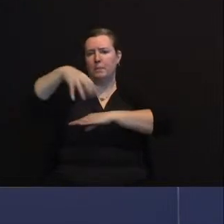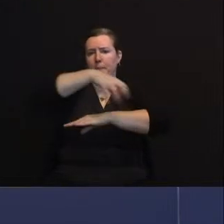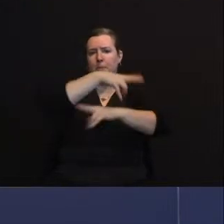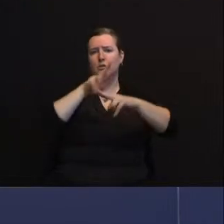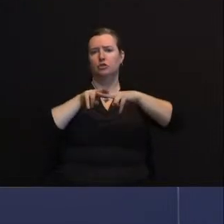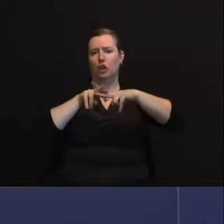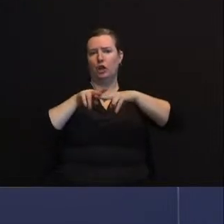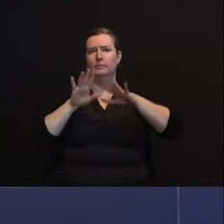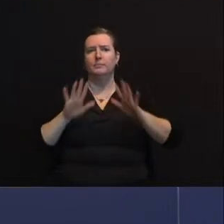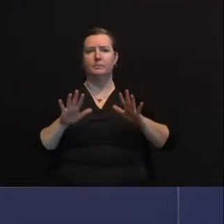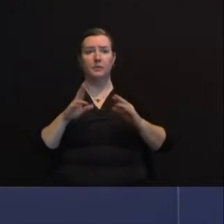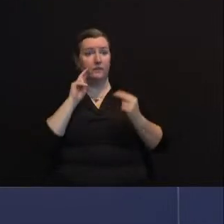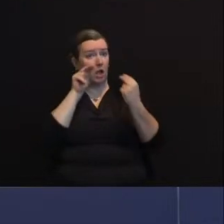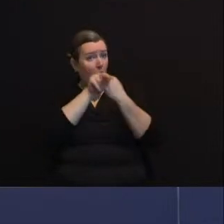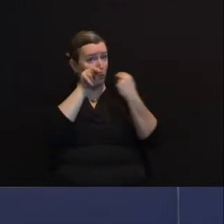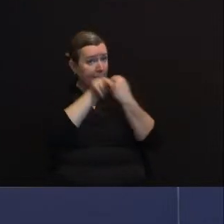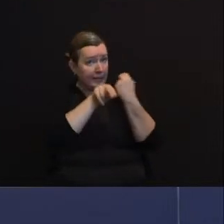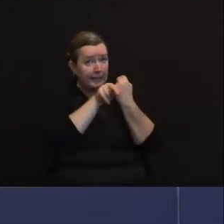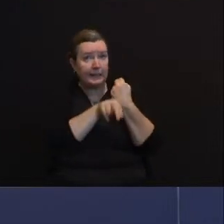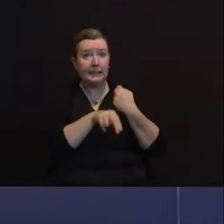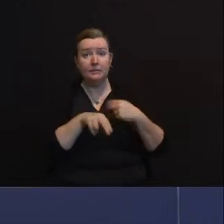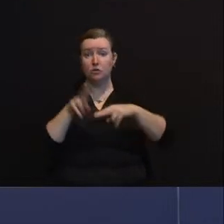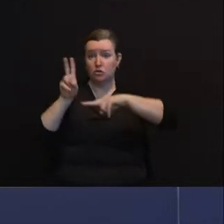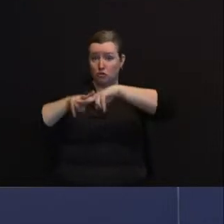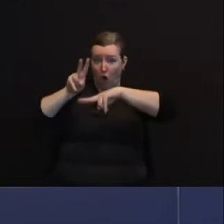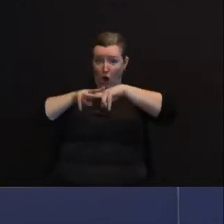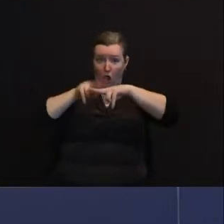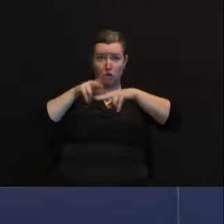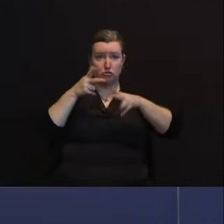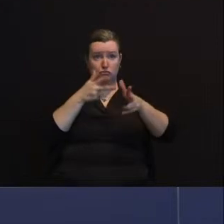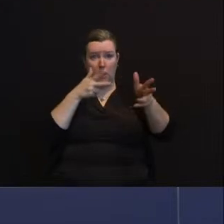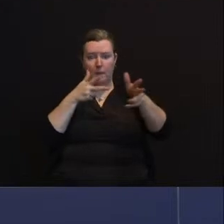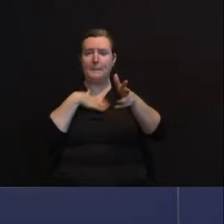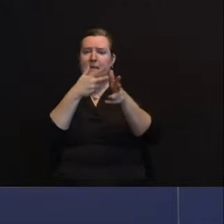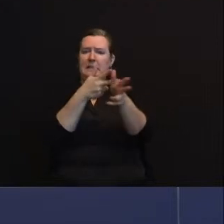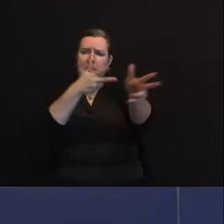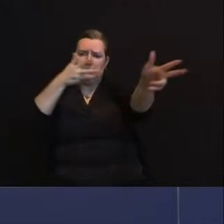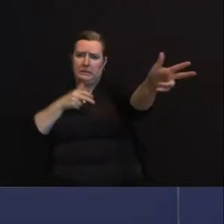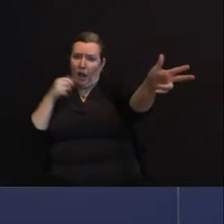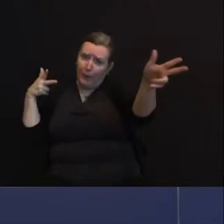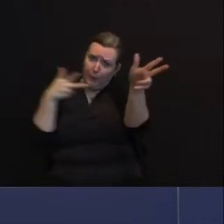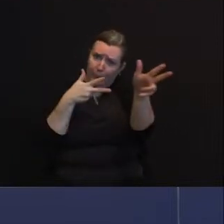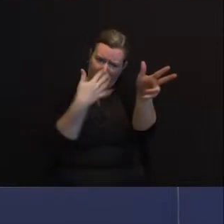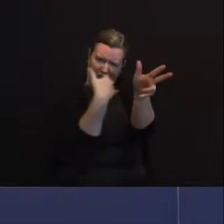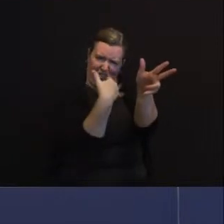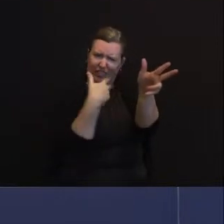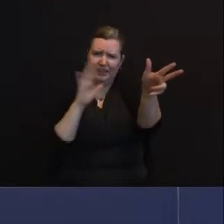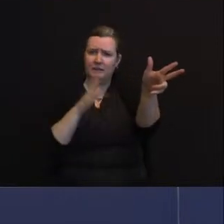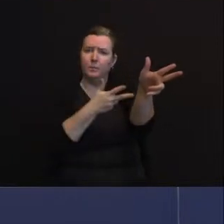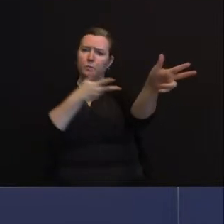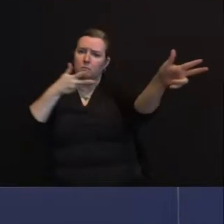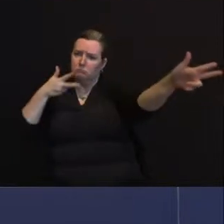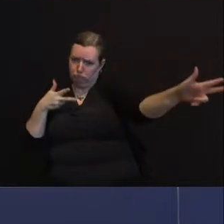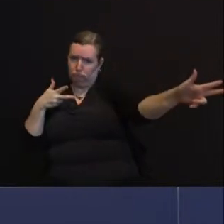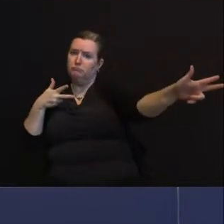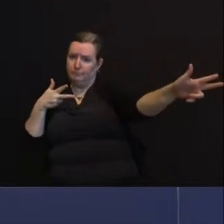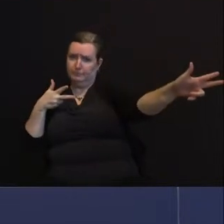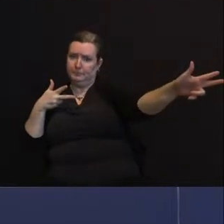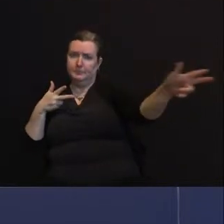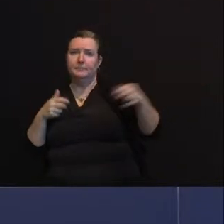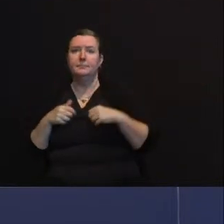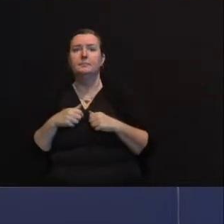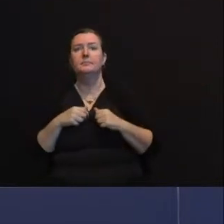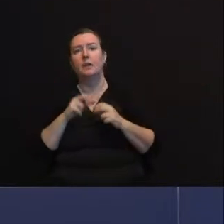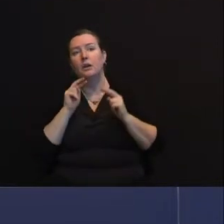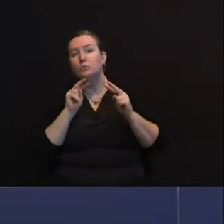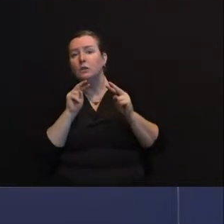that the DOT did brine as well last night in Sussex, Warren, Morris, and Somerset. And we are just keeping a close eye on the ground